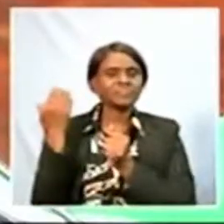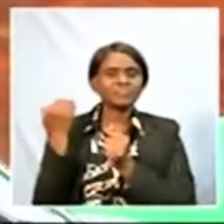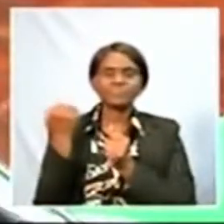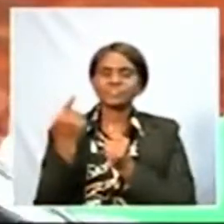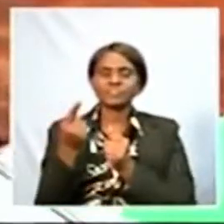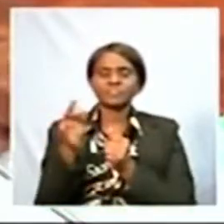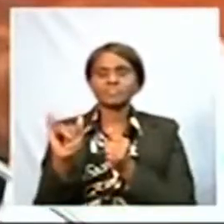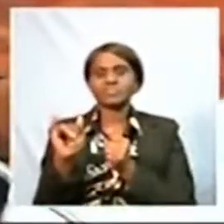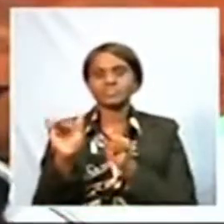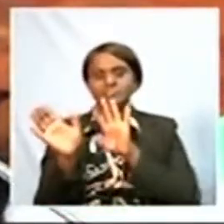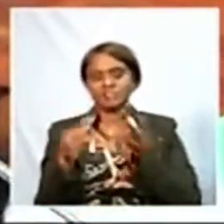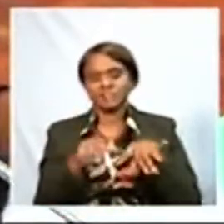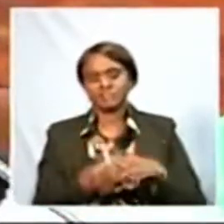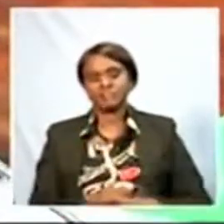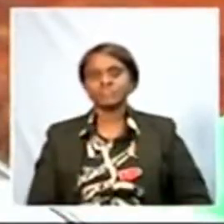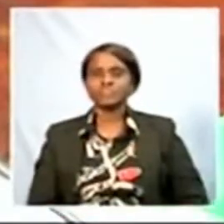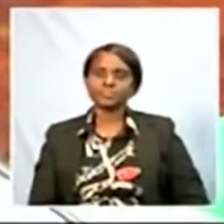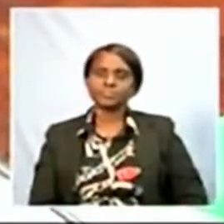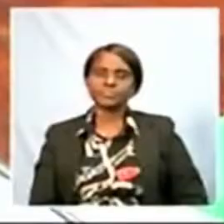Yeah.